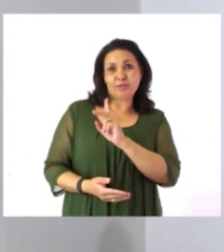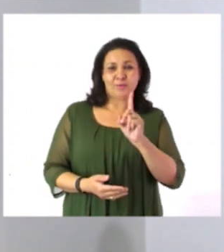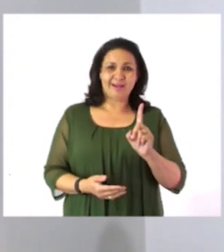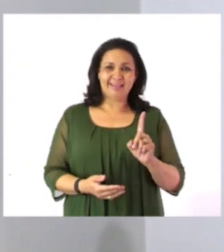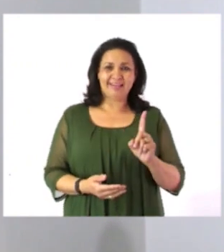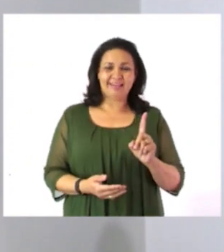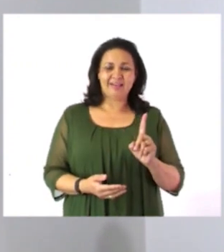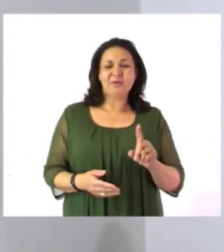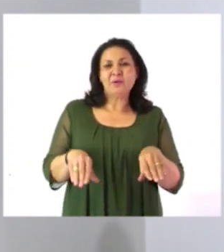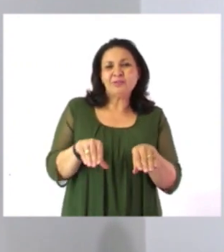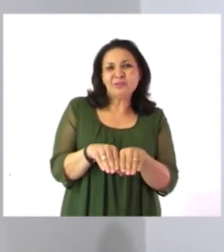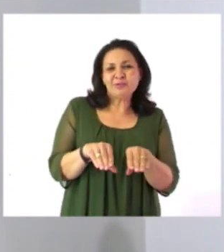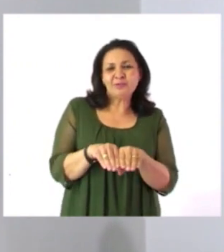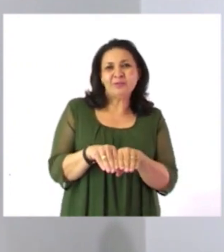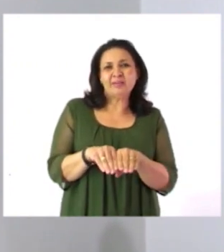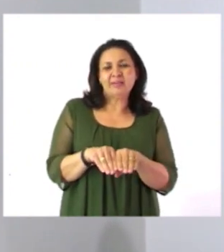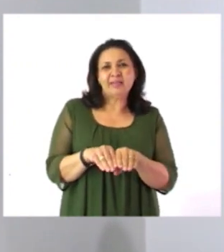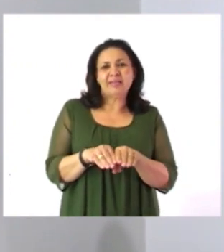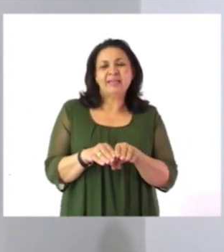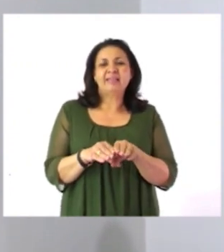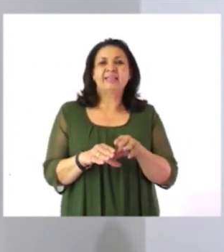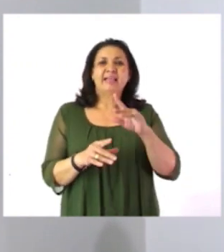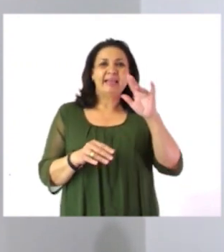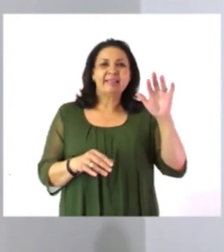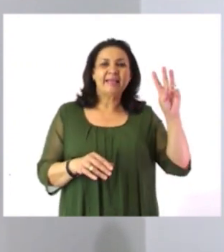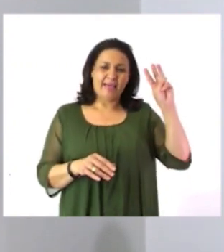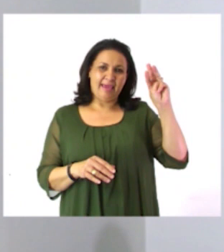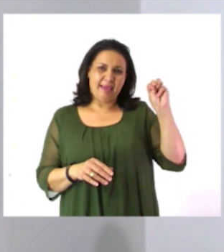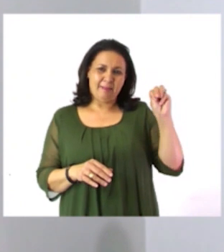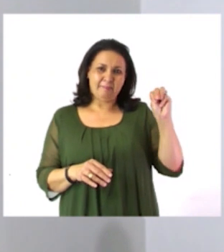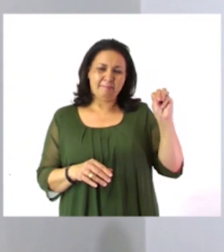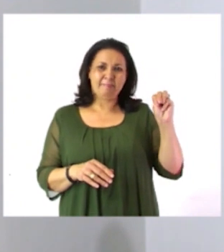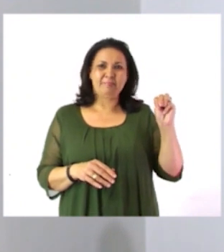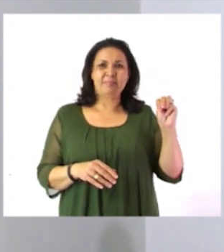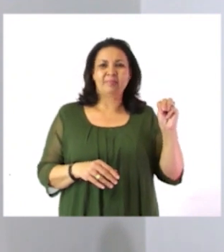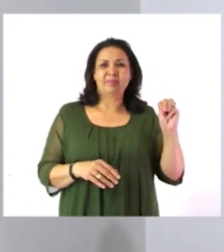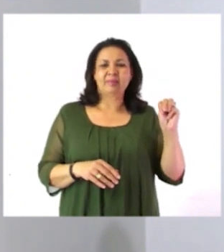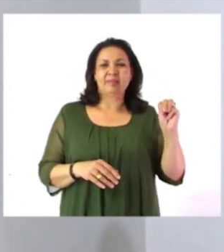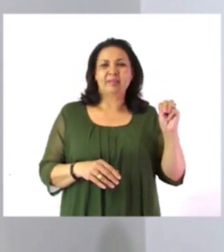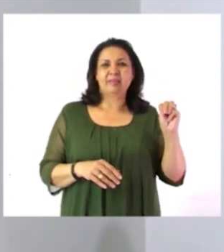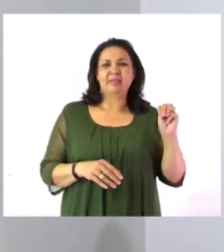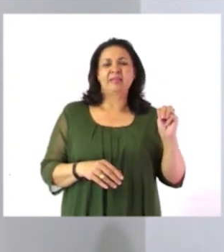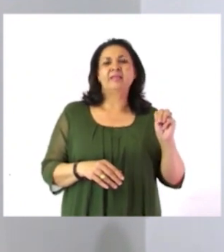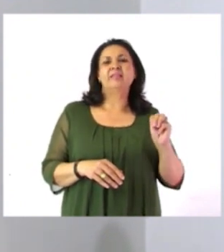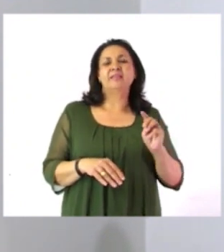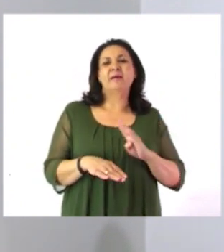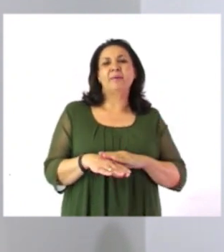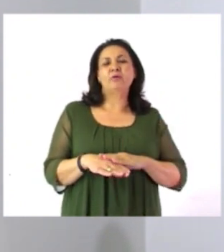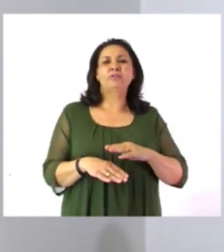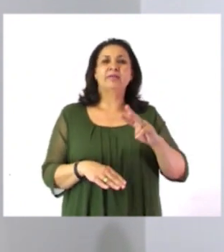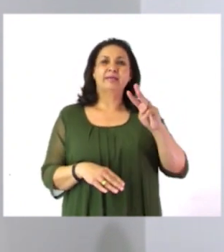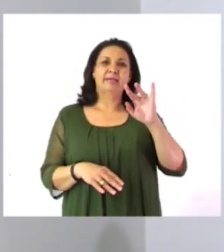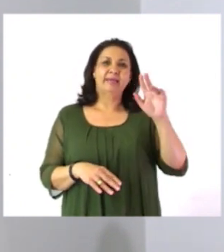Yes, we are going to talk about letter M. On page 21, it's all about letter M. And